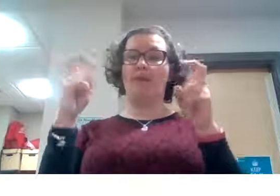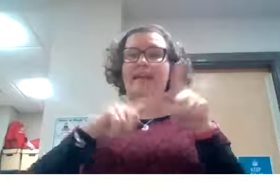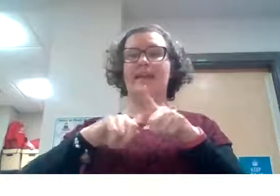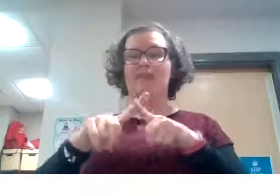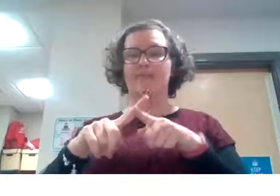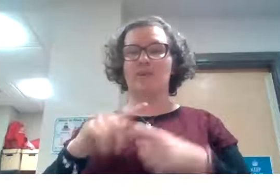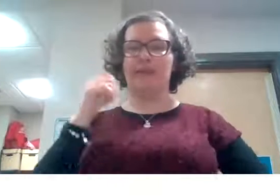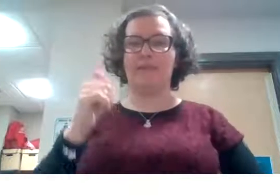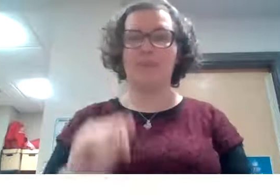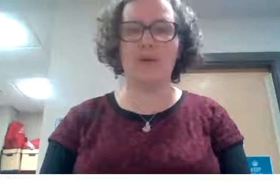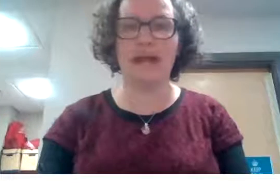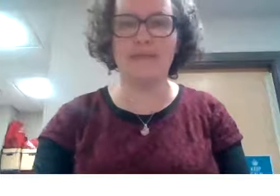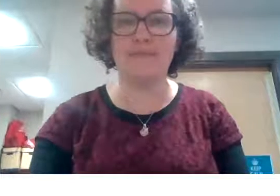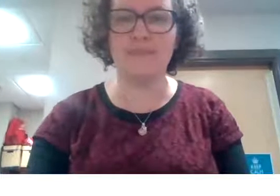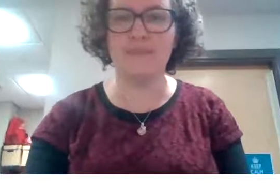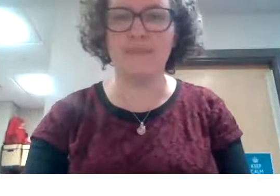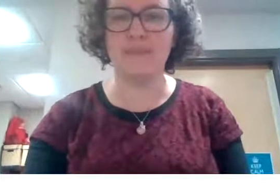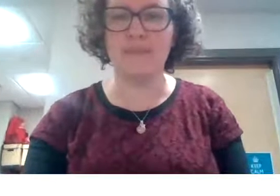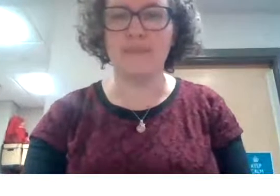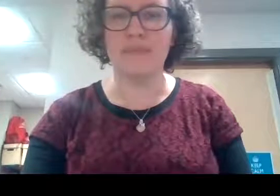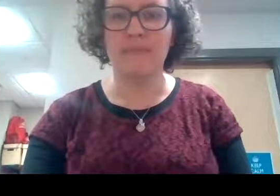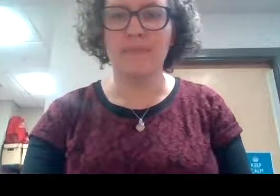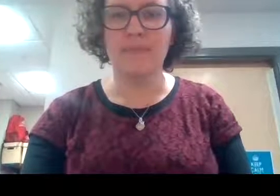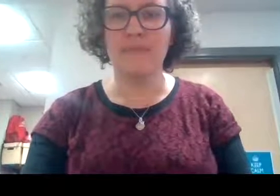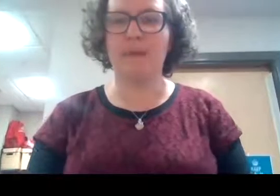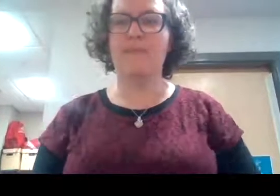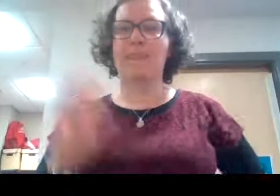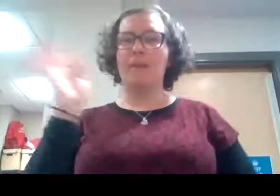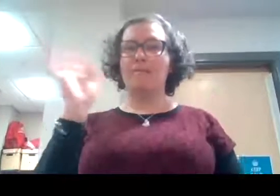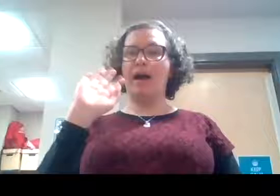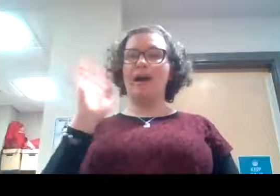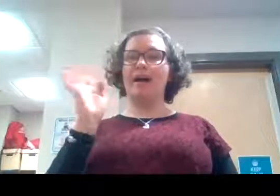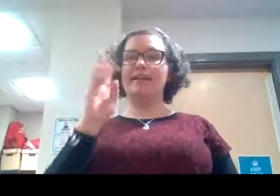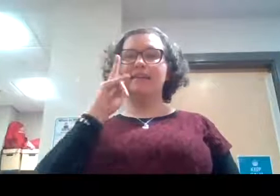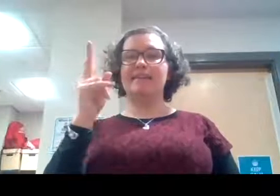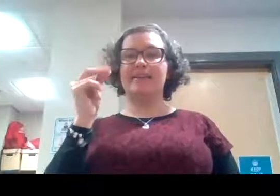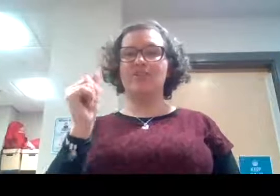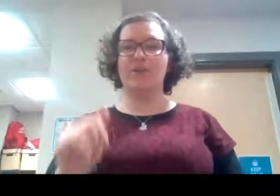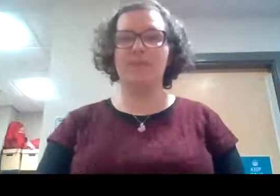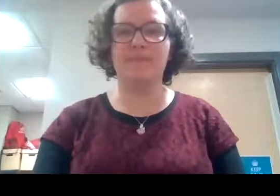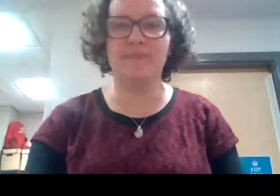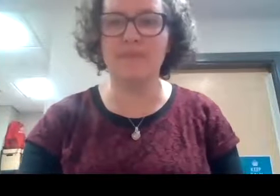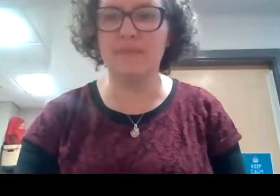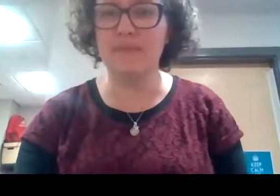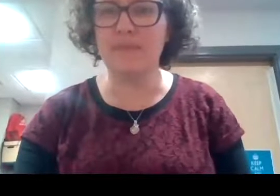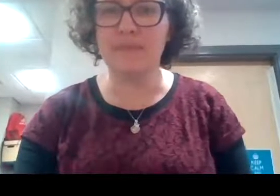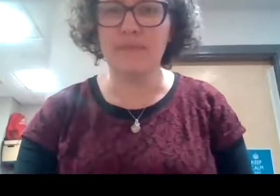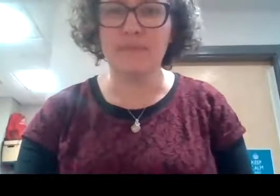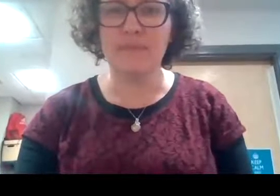your topic this week. Okay, right, bye, see you soon.